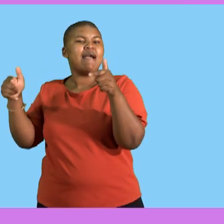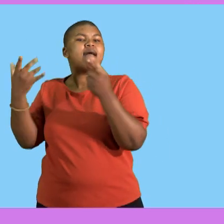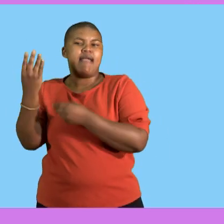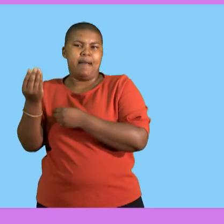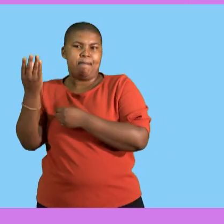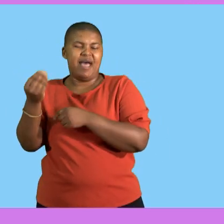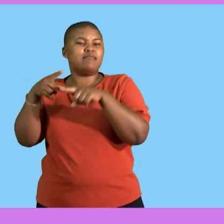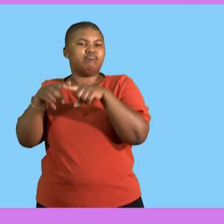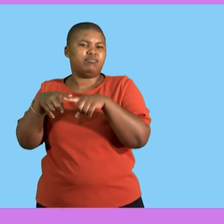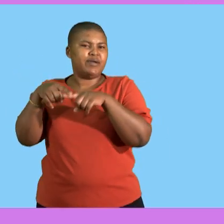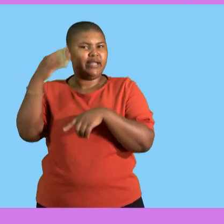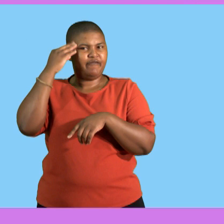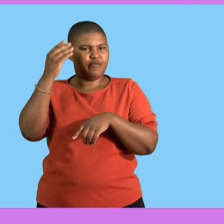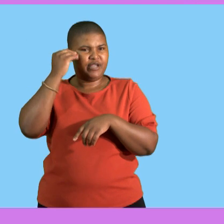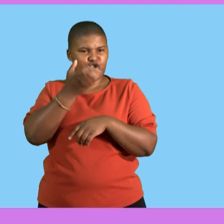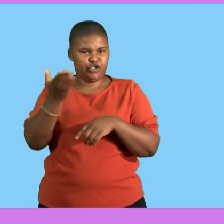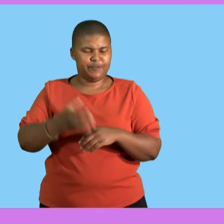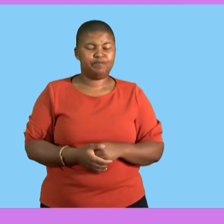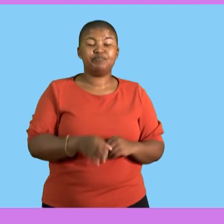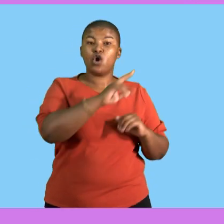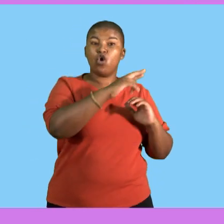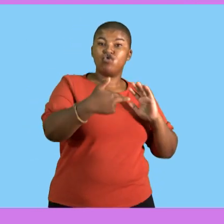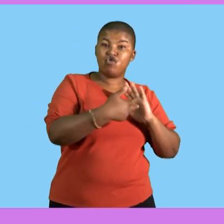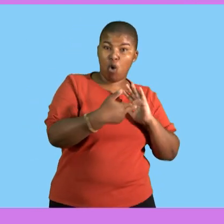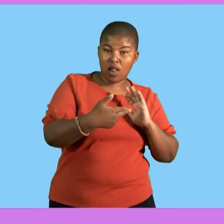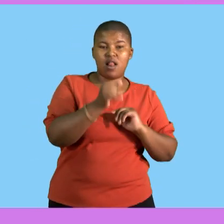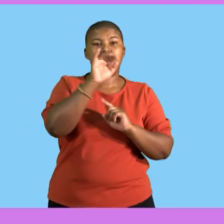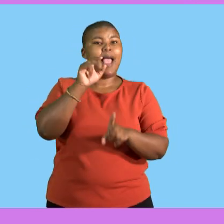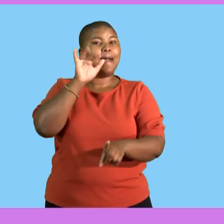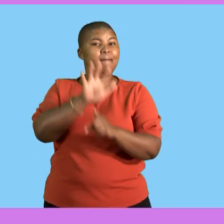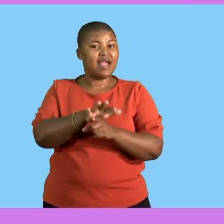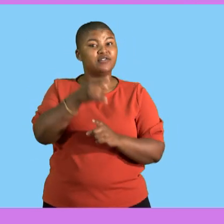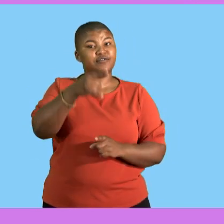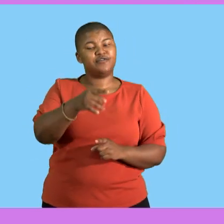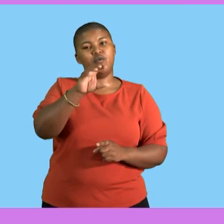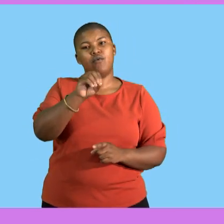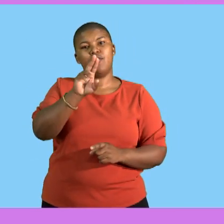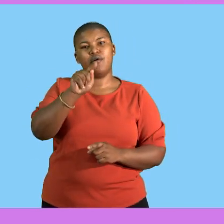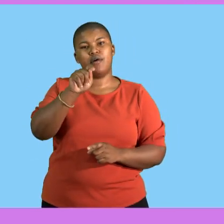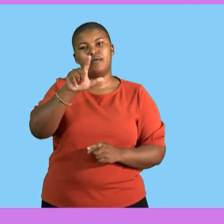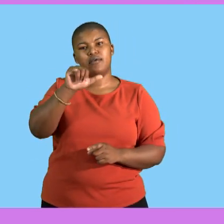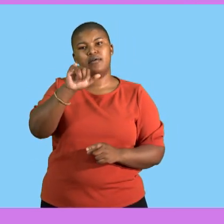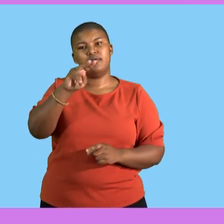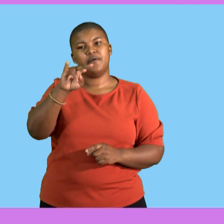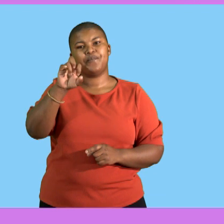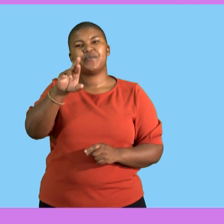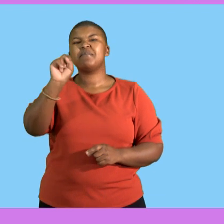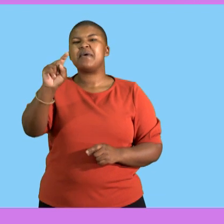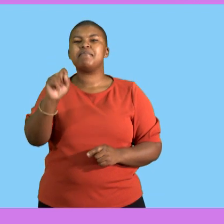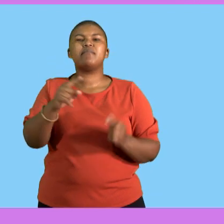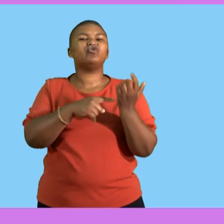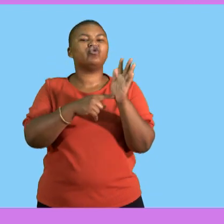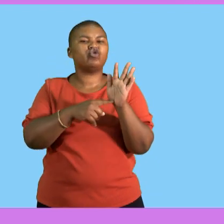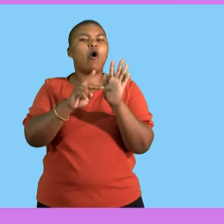the role and impact of an outlier, it will show a variance in a data set and may cause a bias